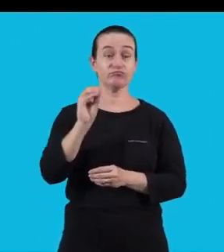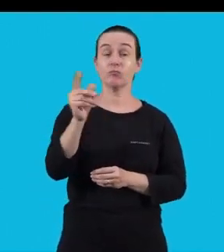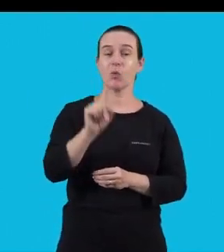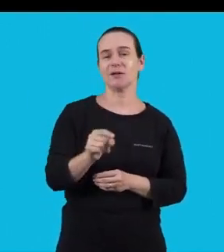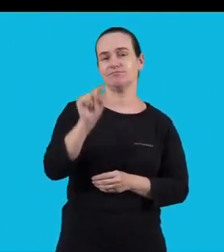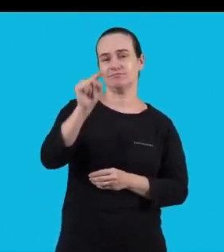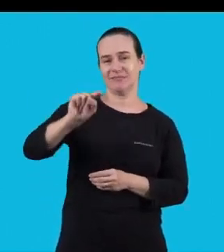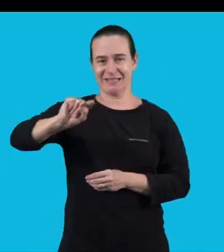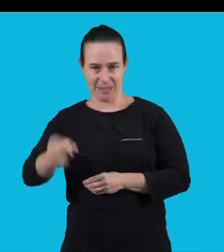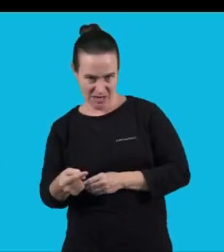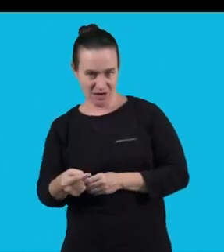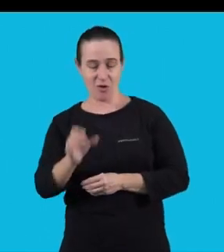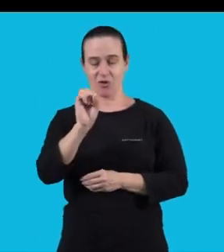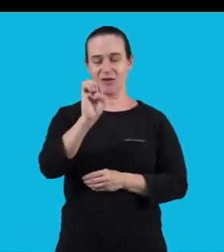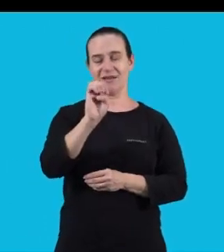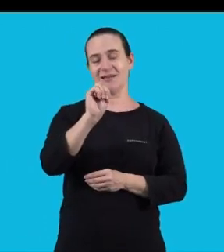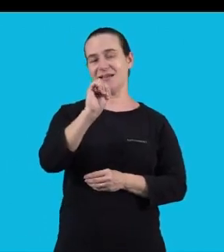the semicolon.